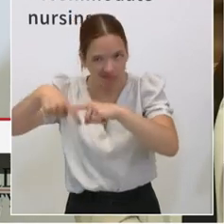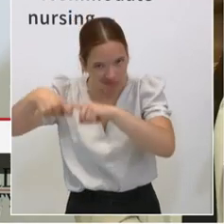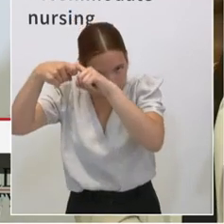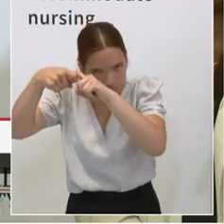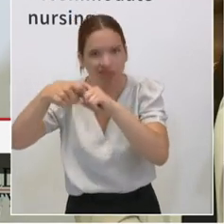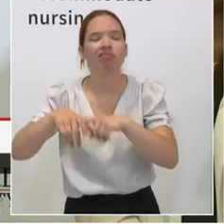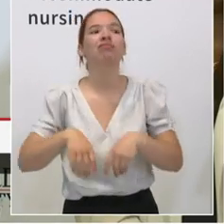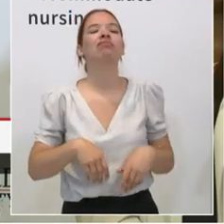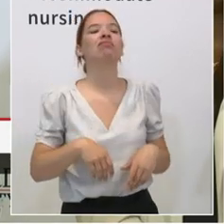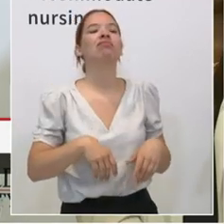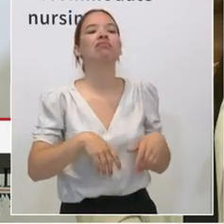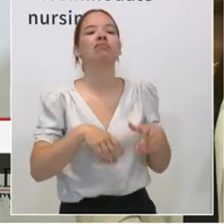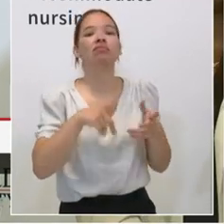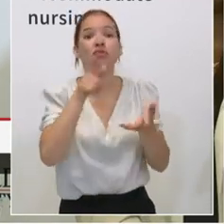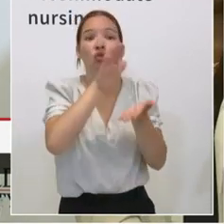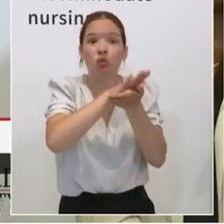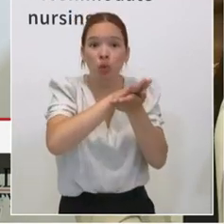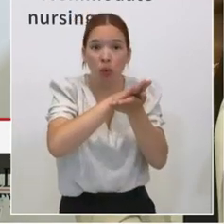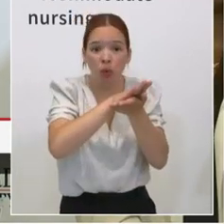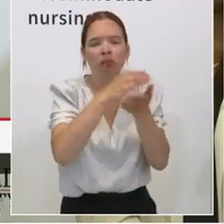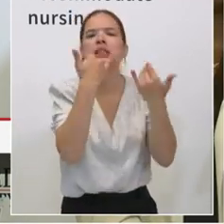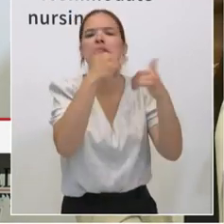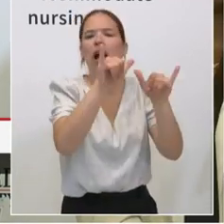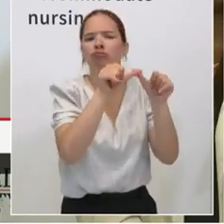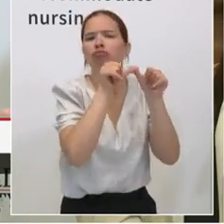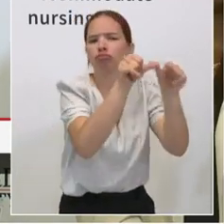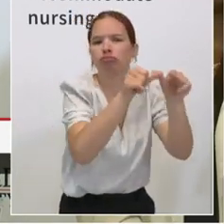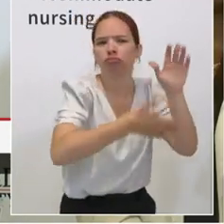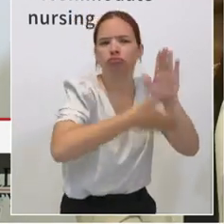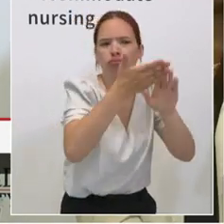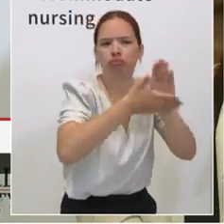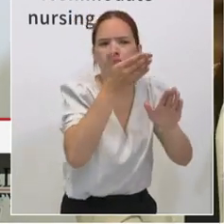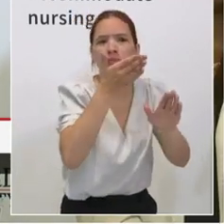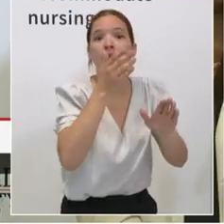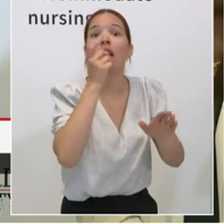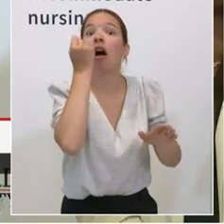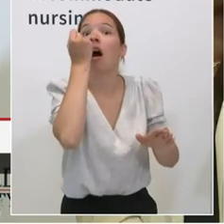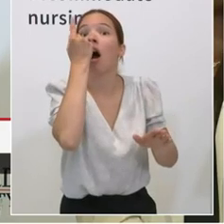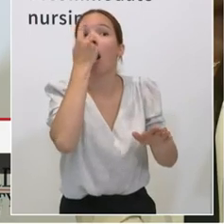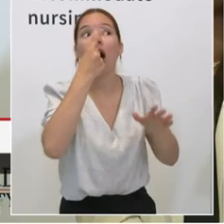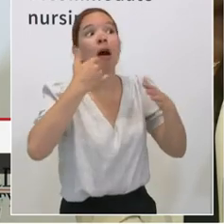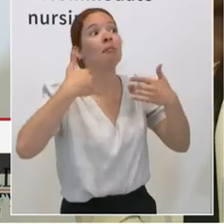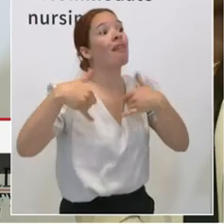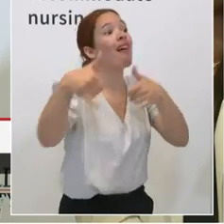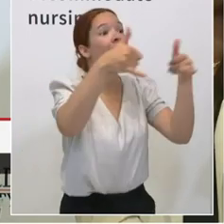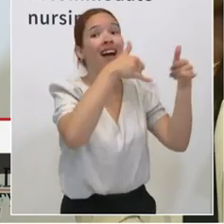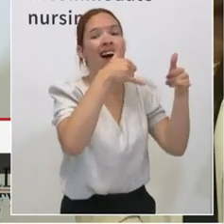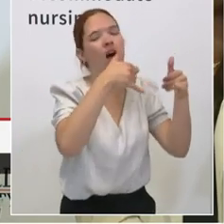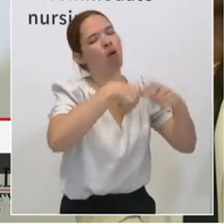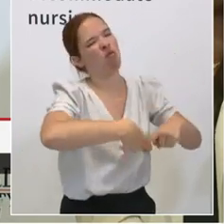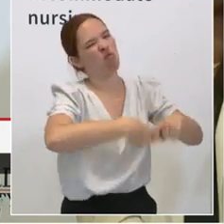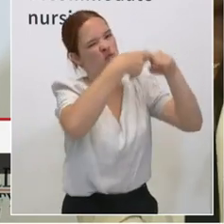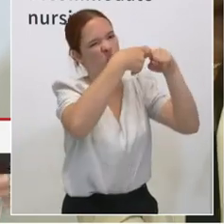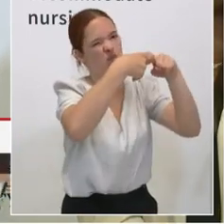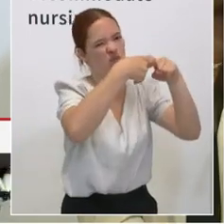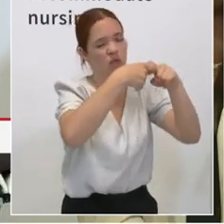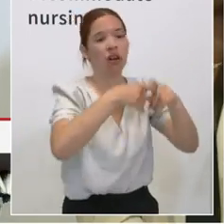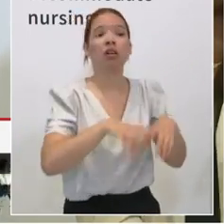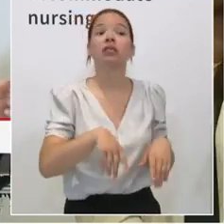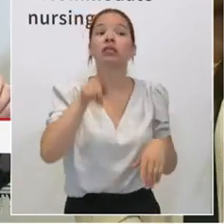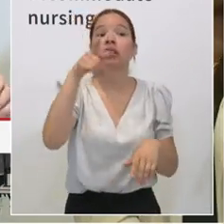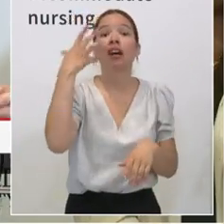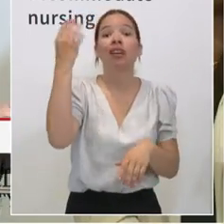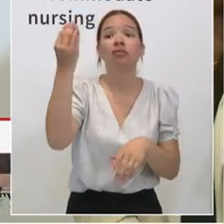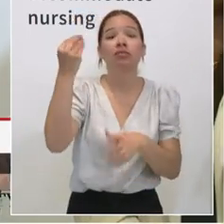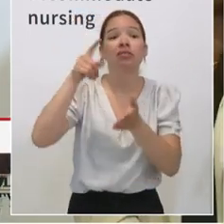Outdoor inspections, so our Department of Energy and Environment will do outdoor inspections. They've been rescheduled as well. So as